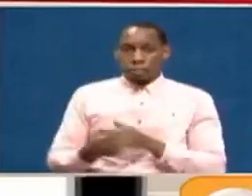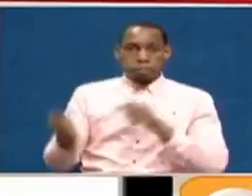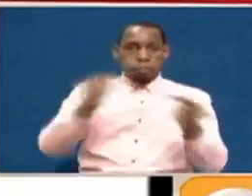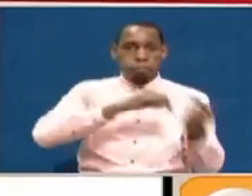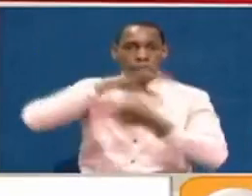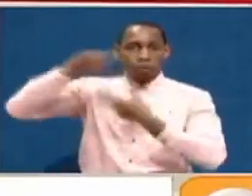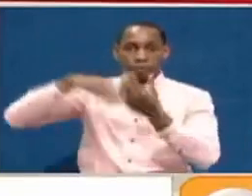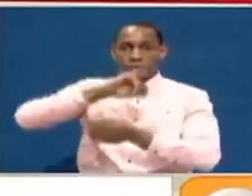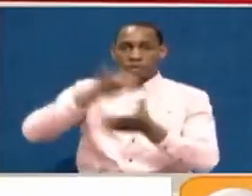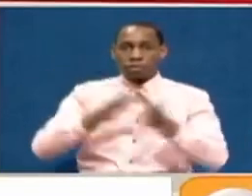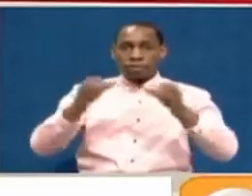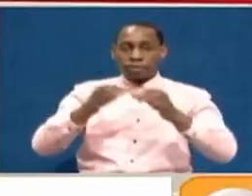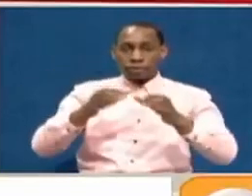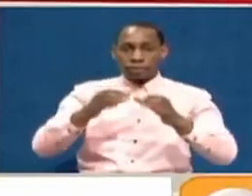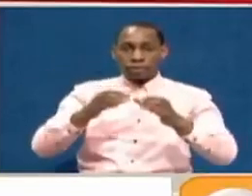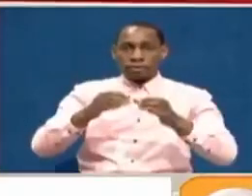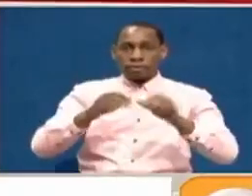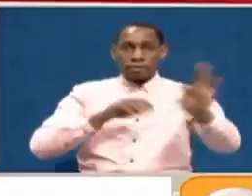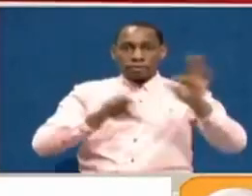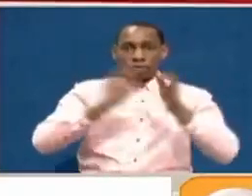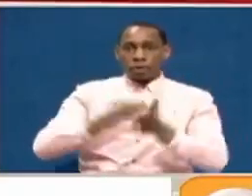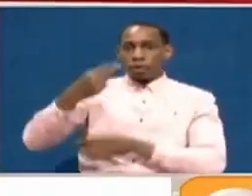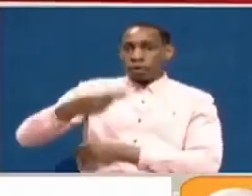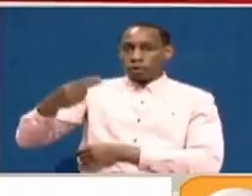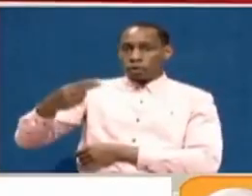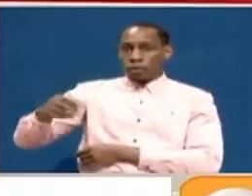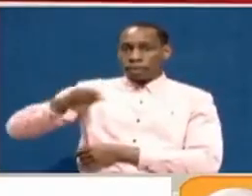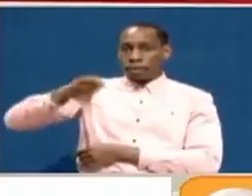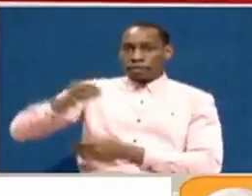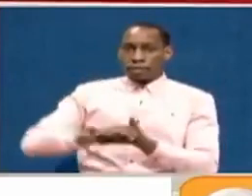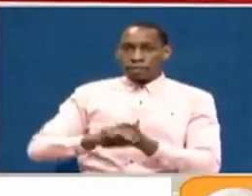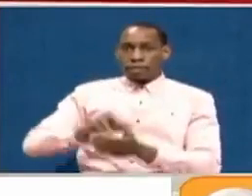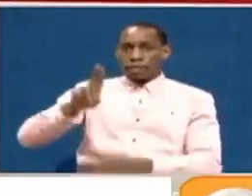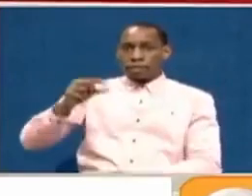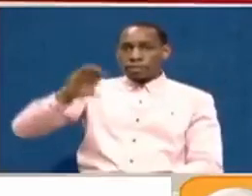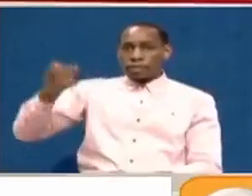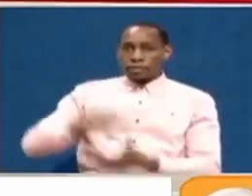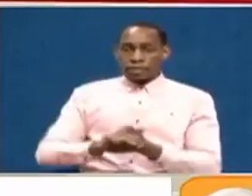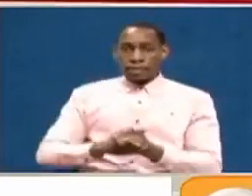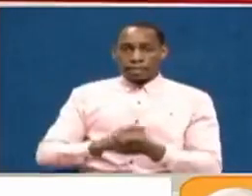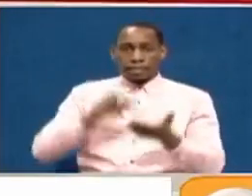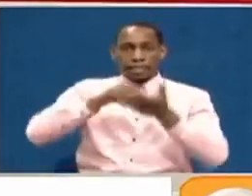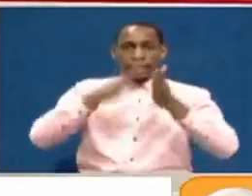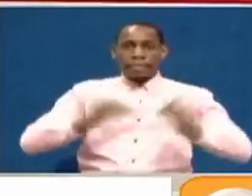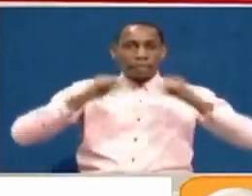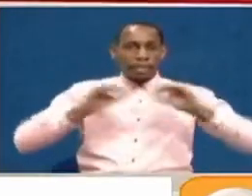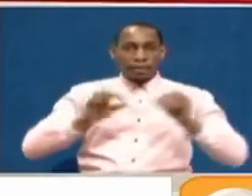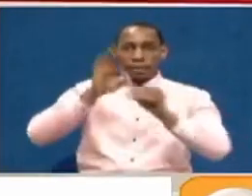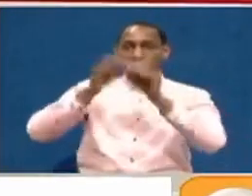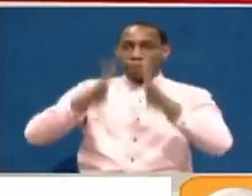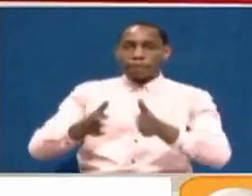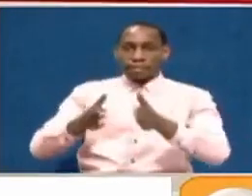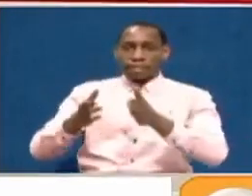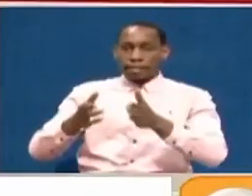House rocked Jubilee Party primaries in Huruma Ward, Uasin Gishu County, as aspirants disagreed over the voters'